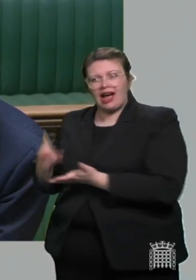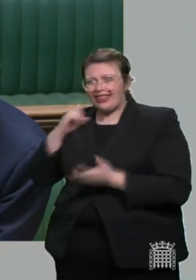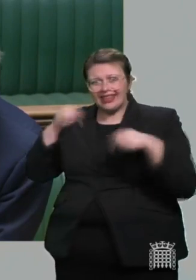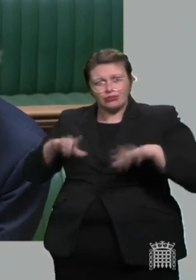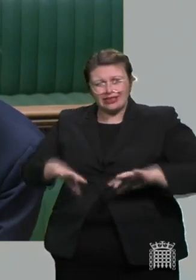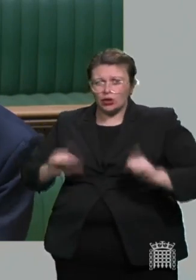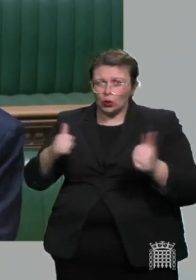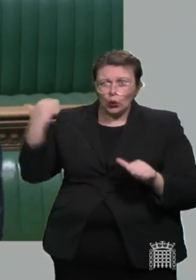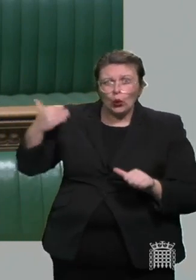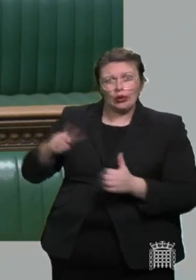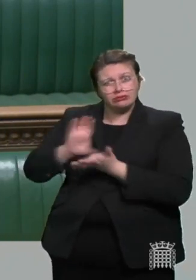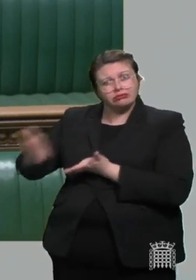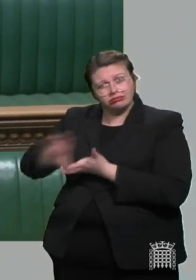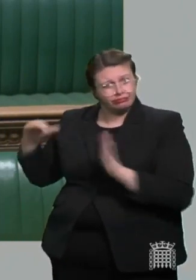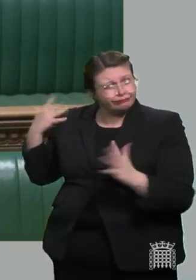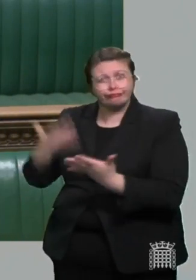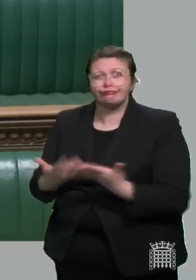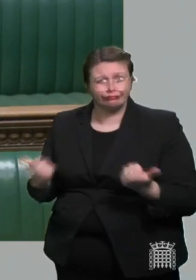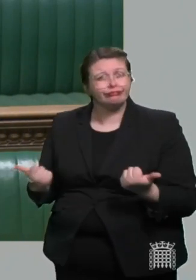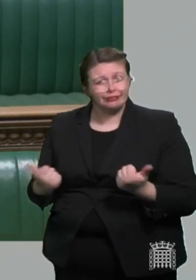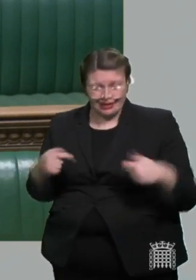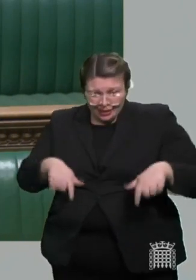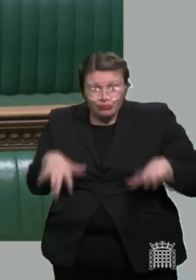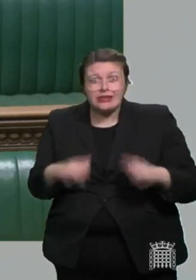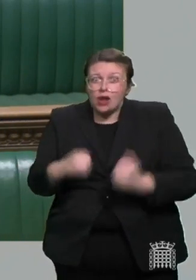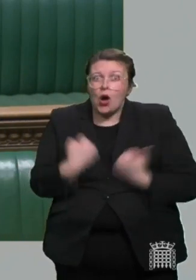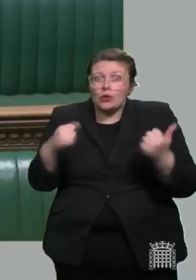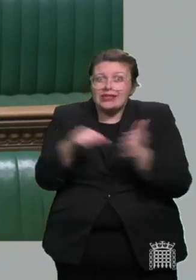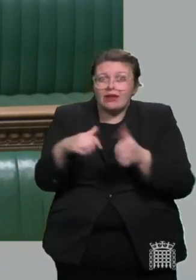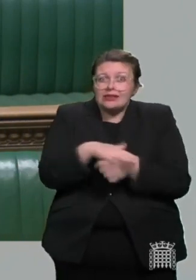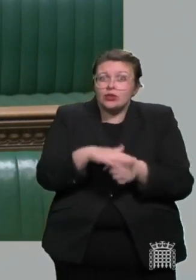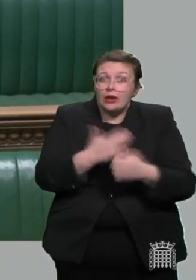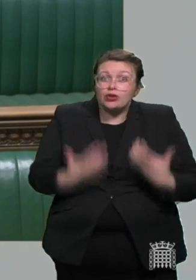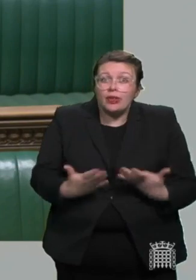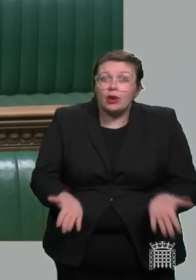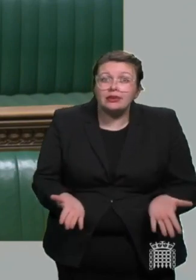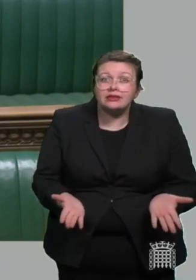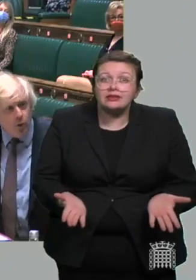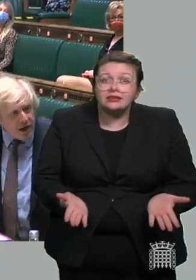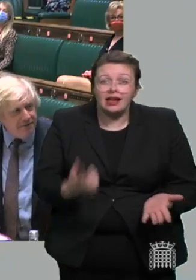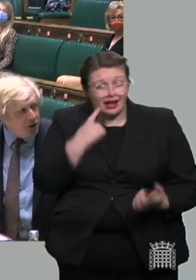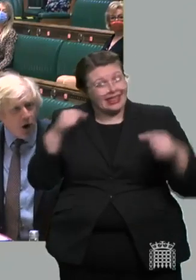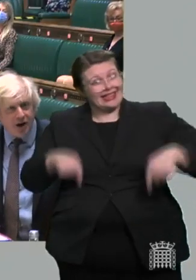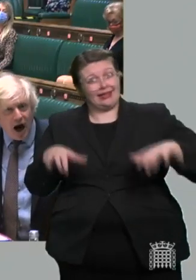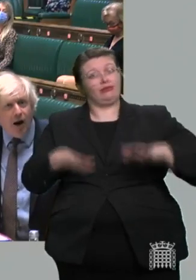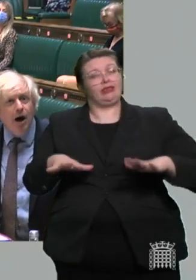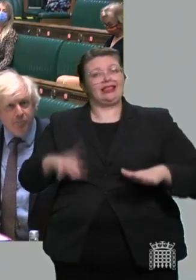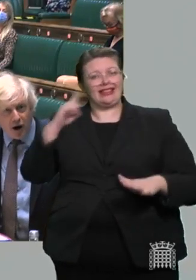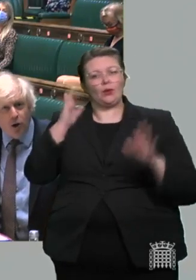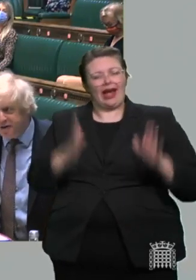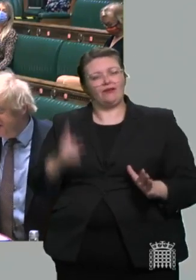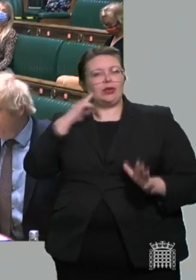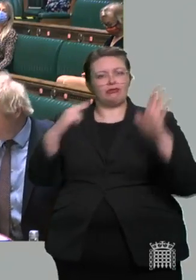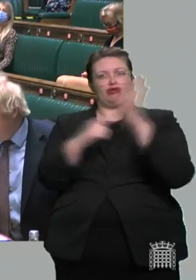country can be proud. Given the difficulties that this country faces, Mr Speaker, I think that the people of this country will think that we've got our